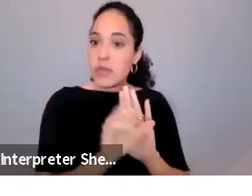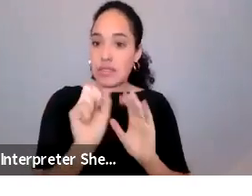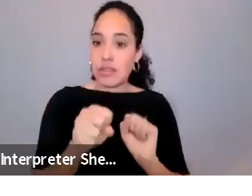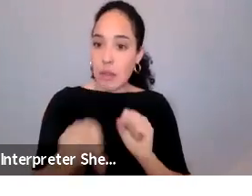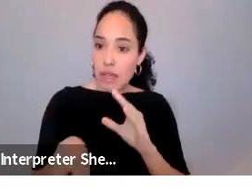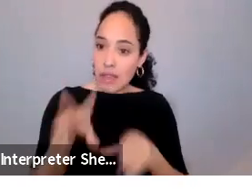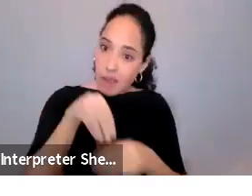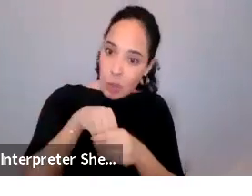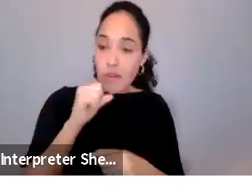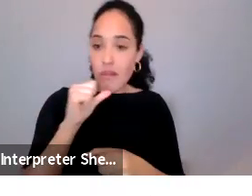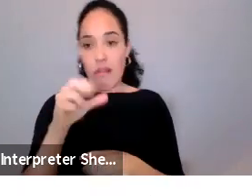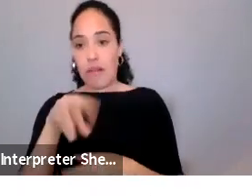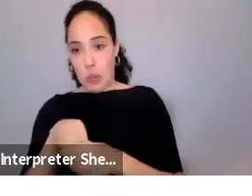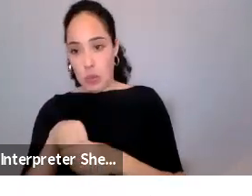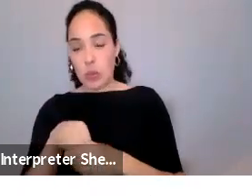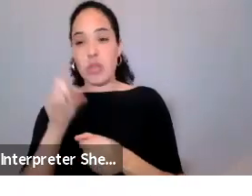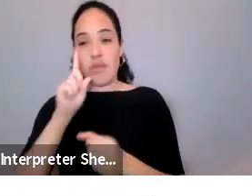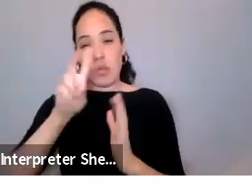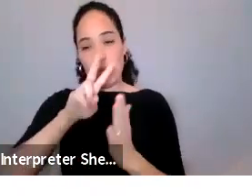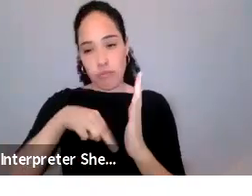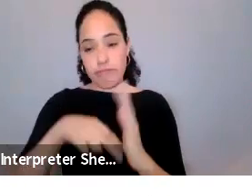Next slide, please.